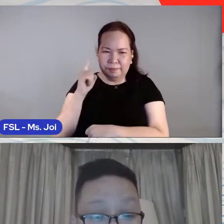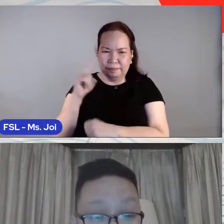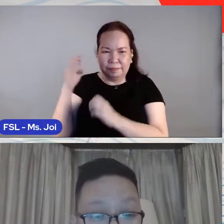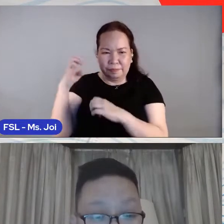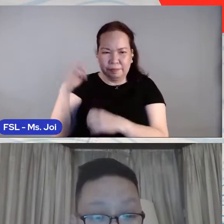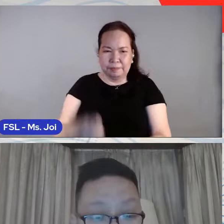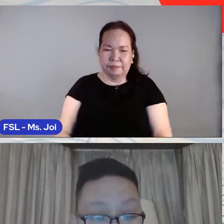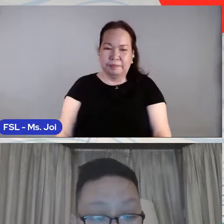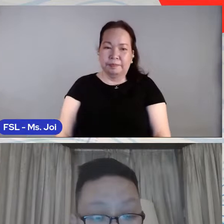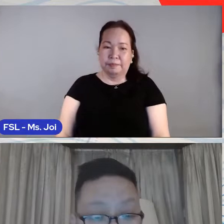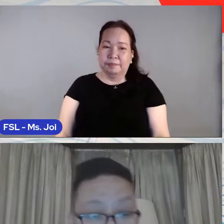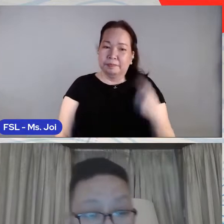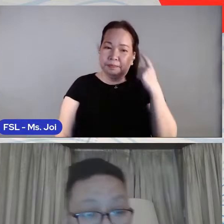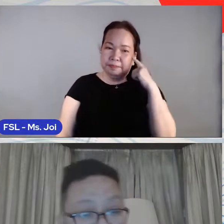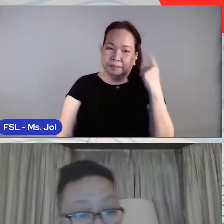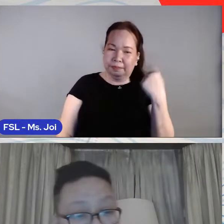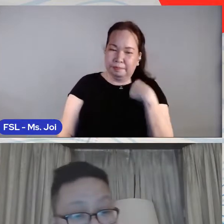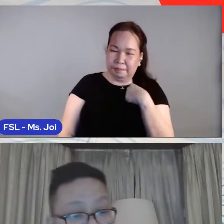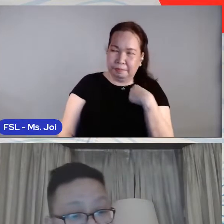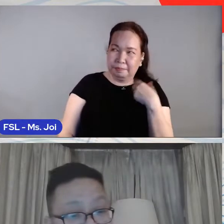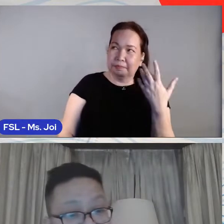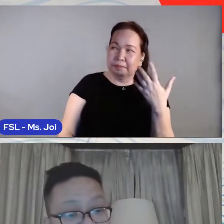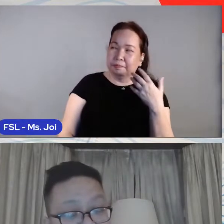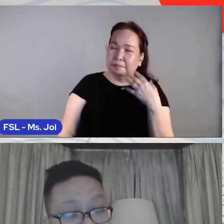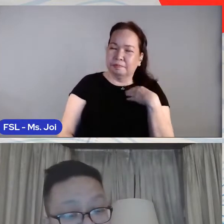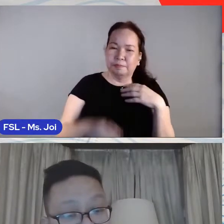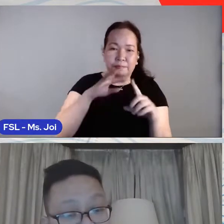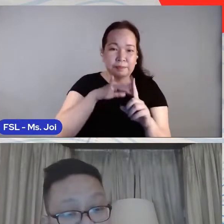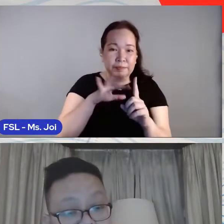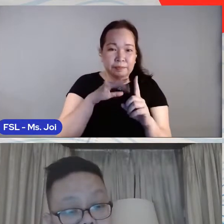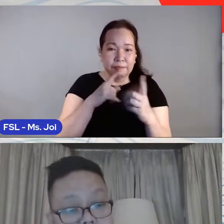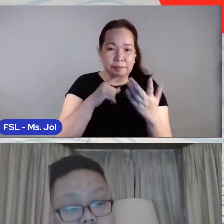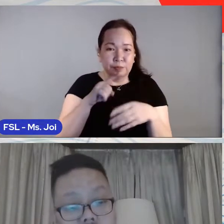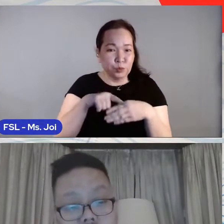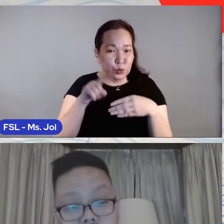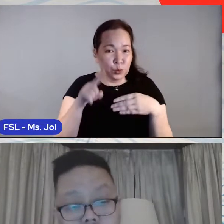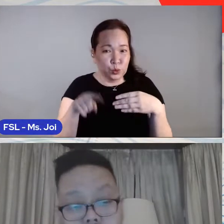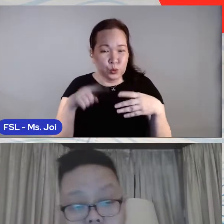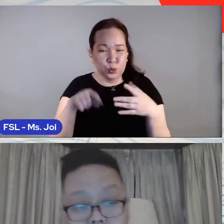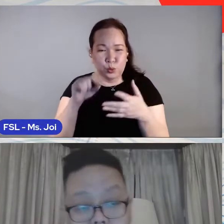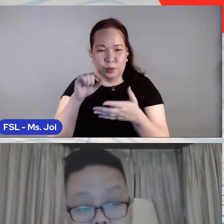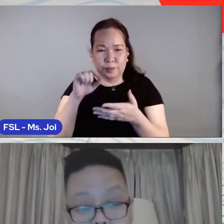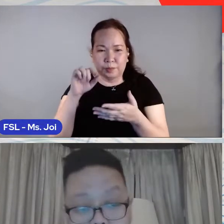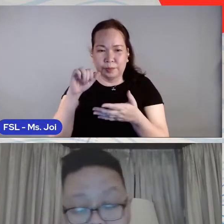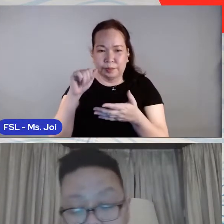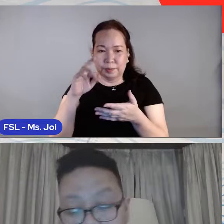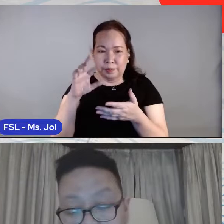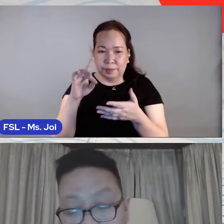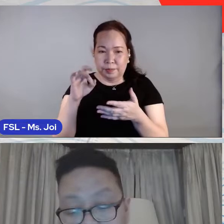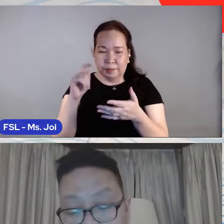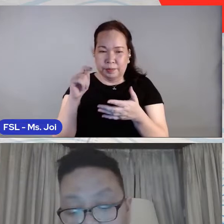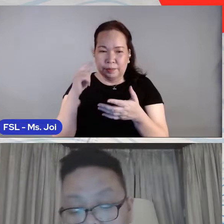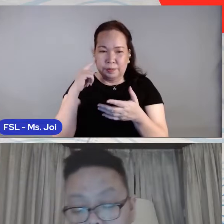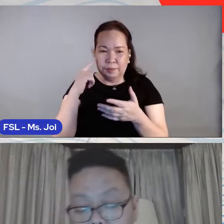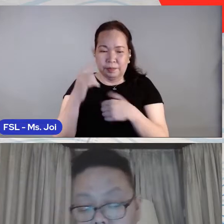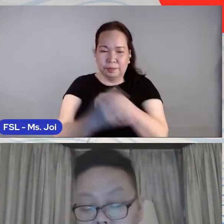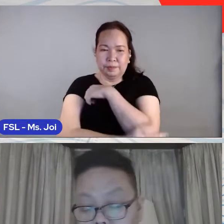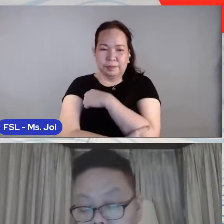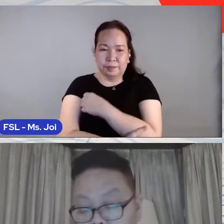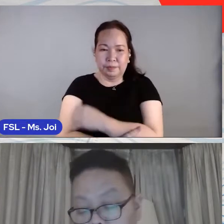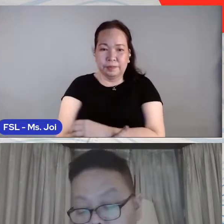Siguro for the results of the audit, I would want to hope that it